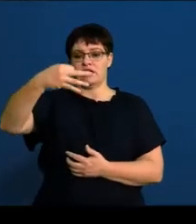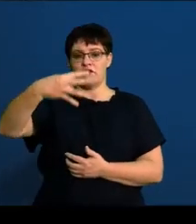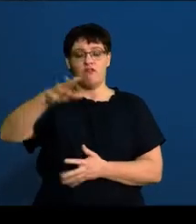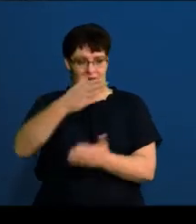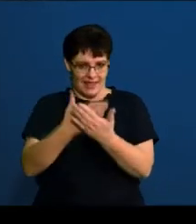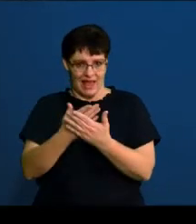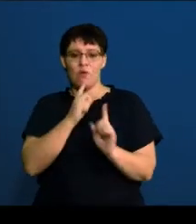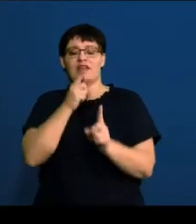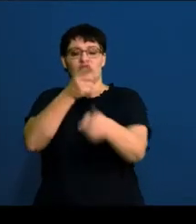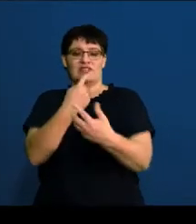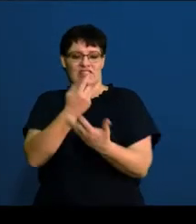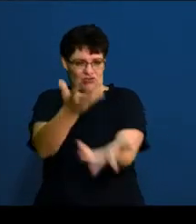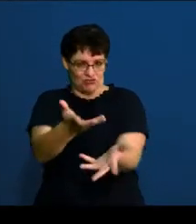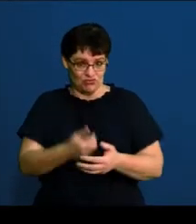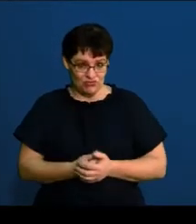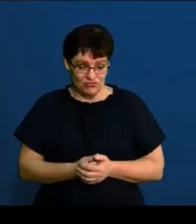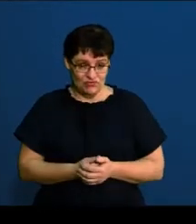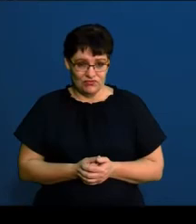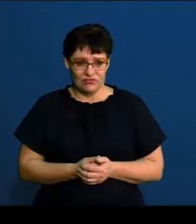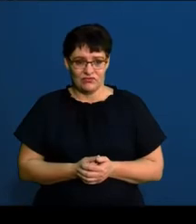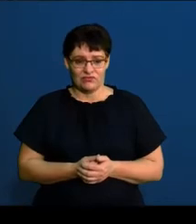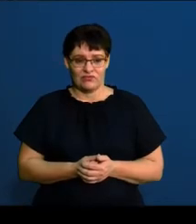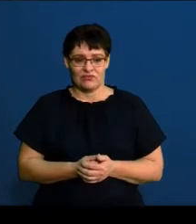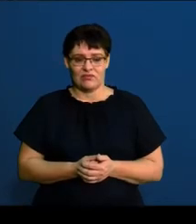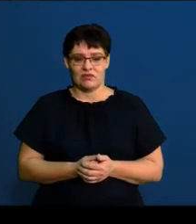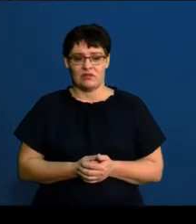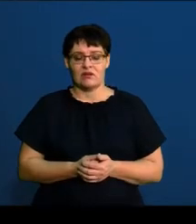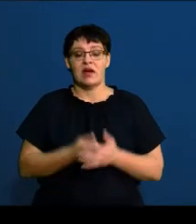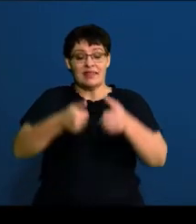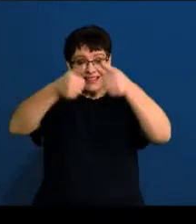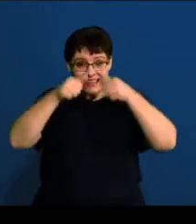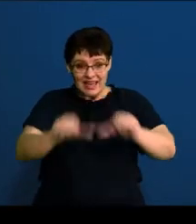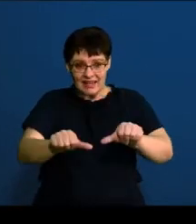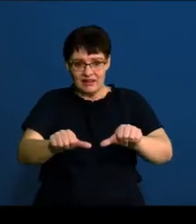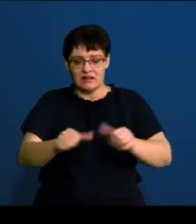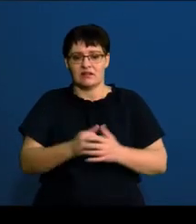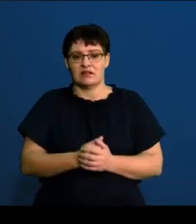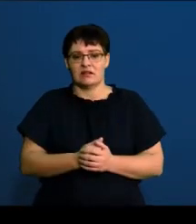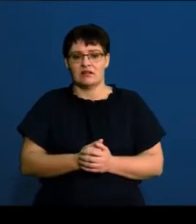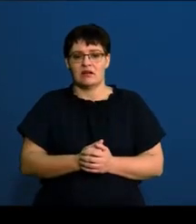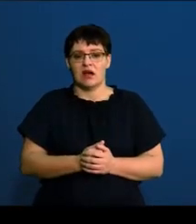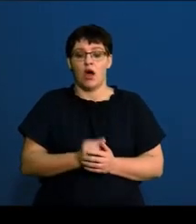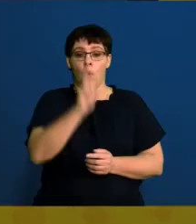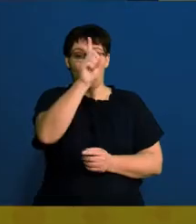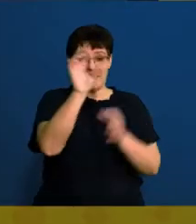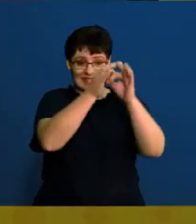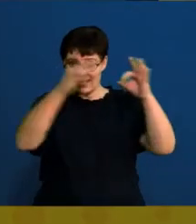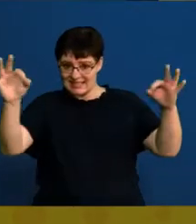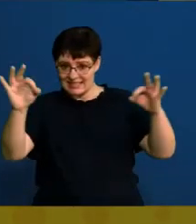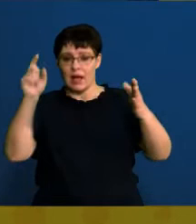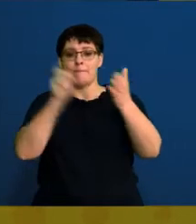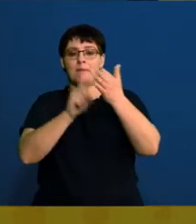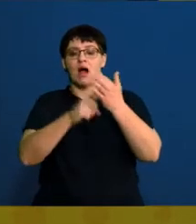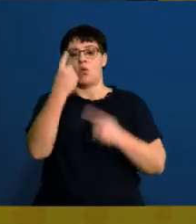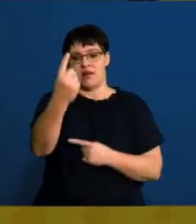instruction. Right. Thereafter, write 1 point per sentence. You must make sure you